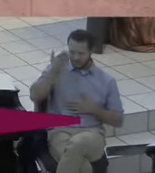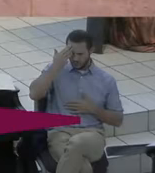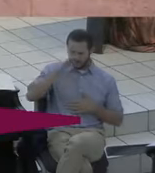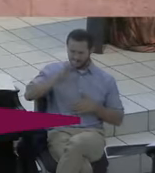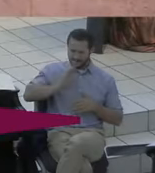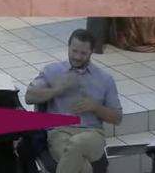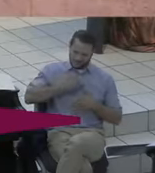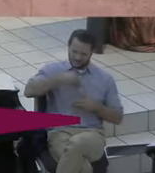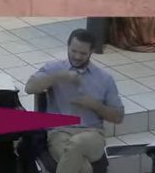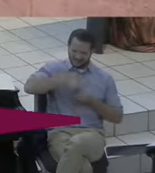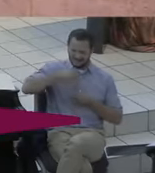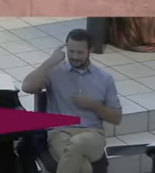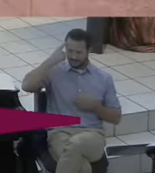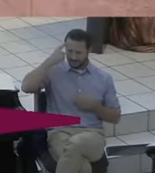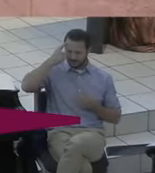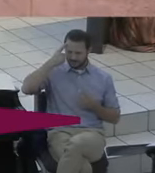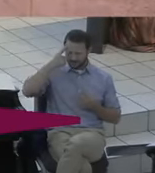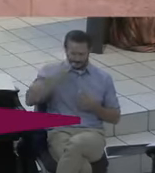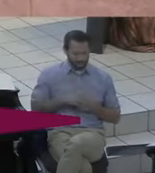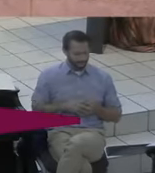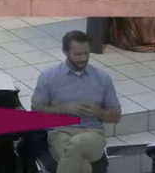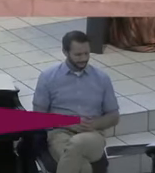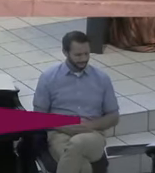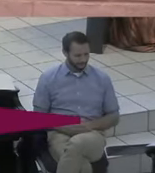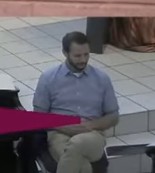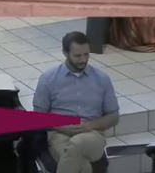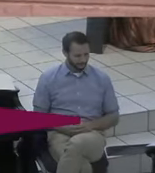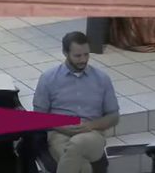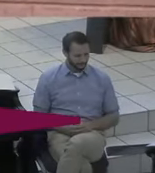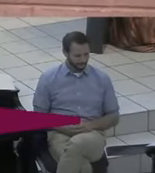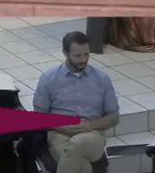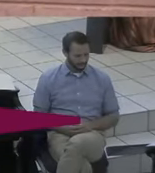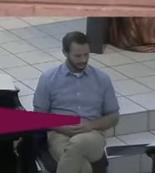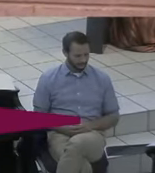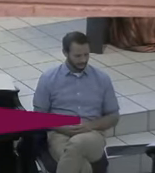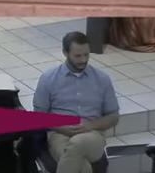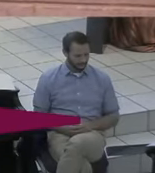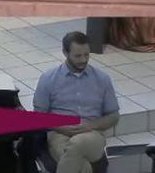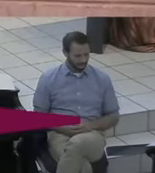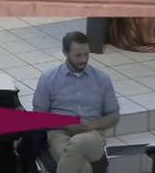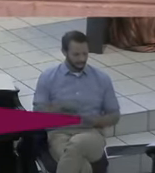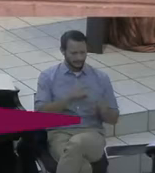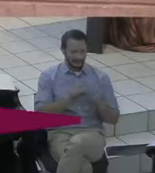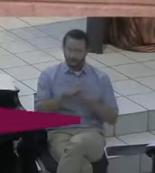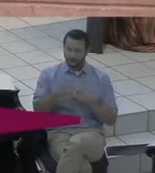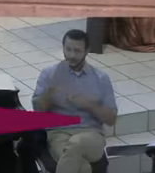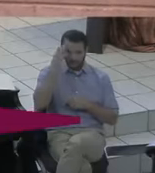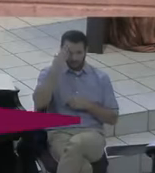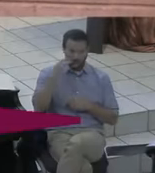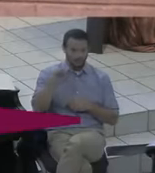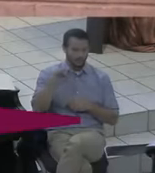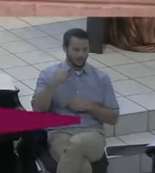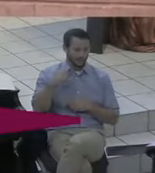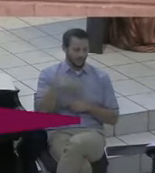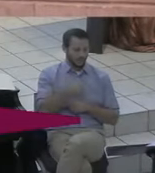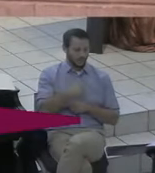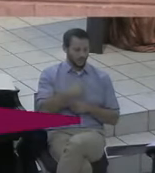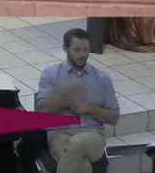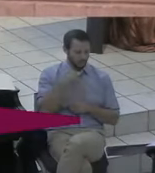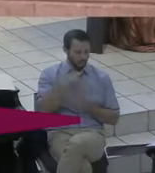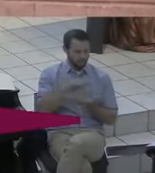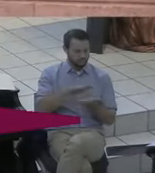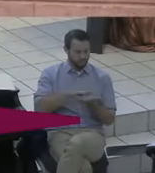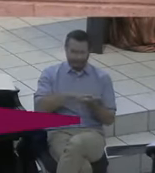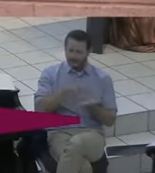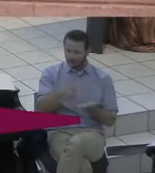thoughts. As you know, we never praise you if we didn't mean it. We didn't